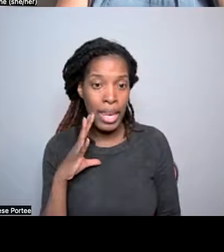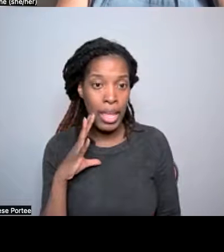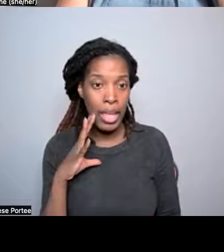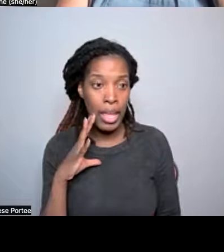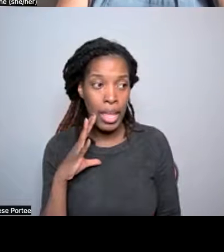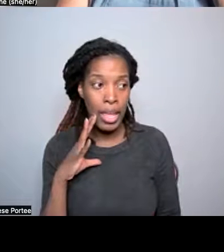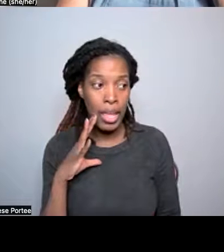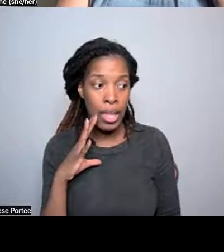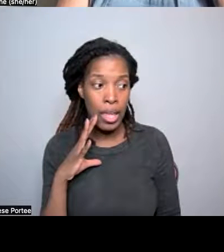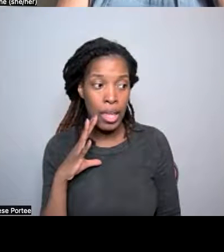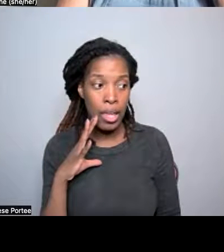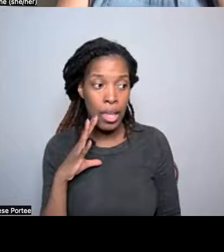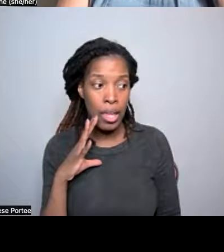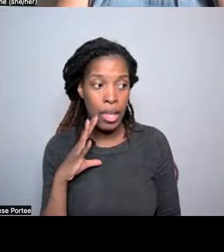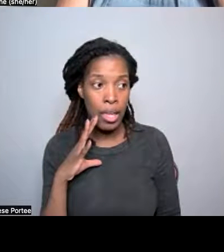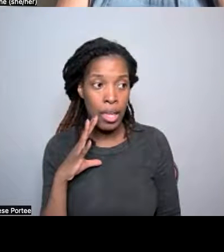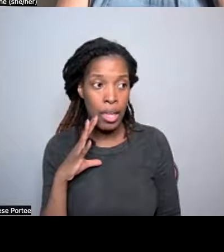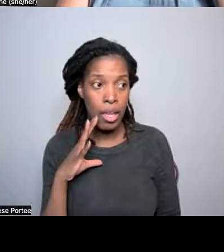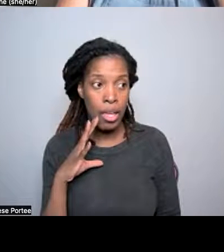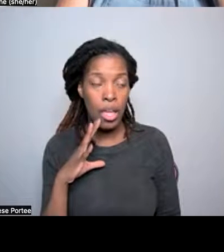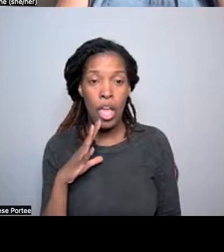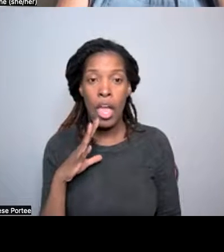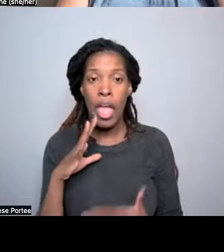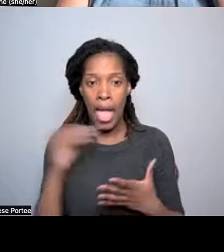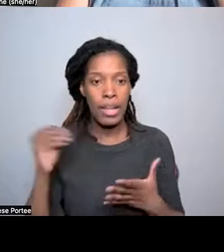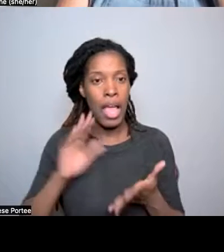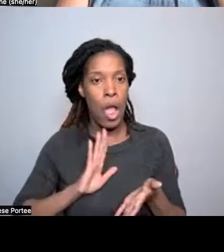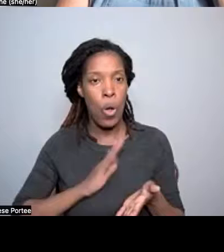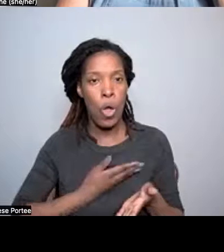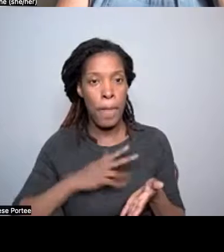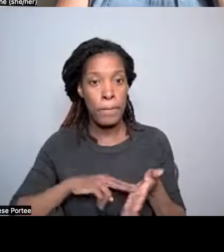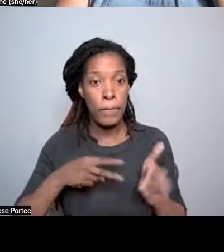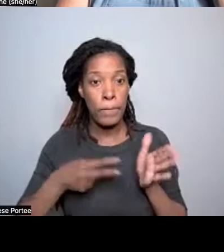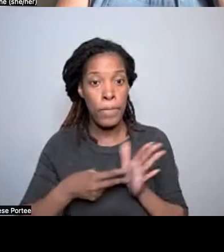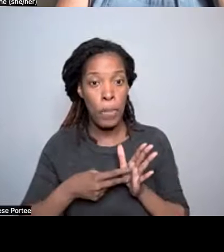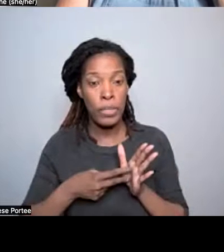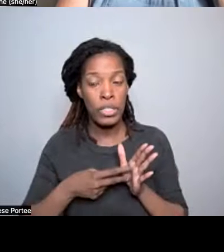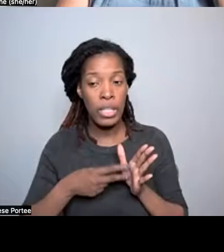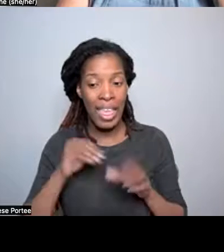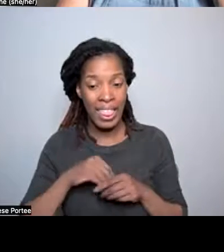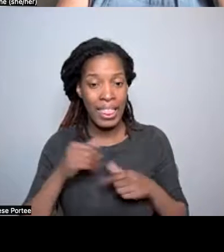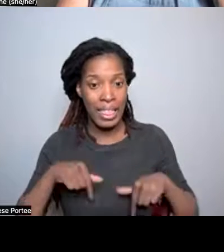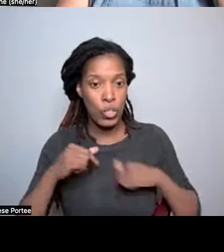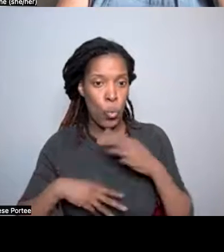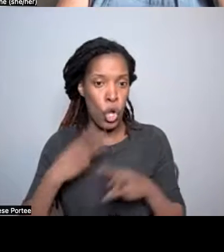and live for our purpose in this world and enjoy our living.